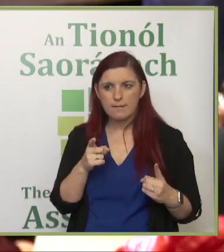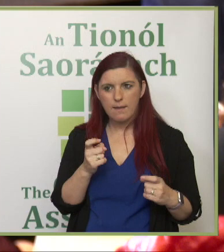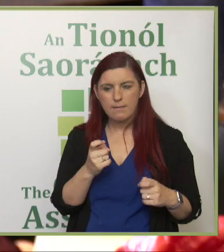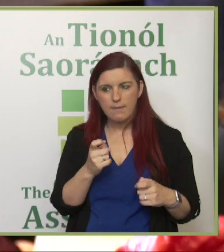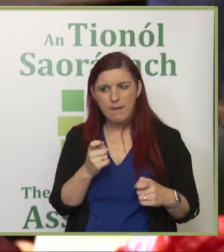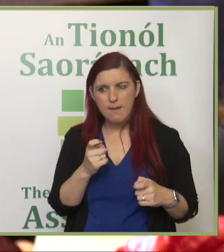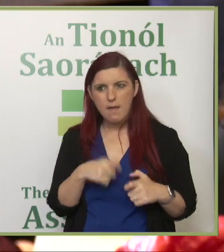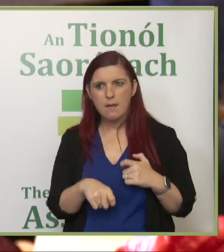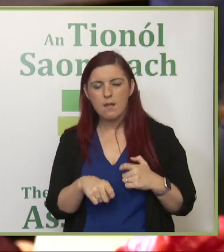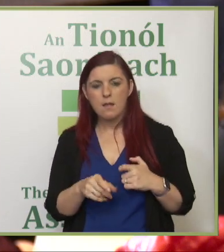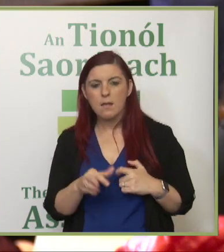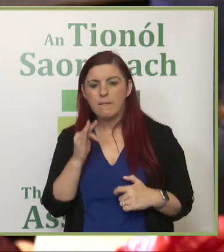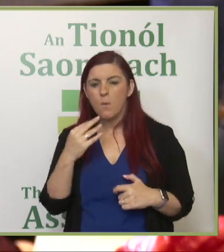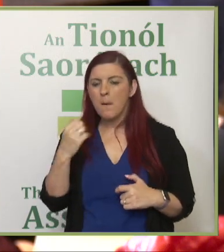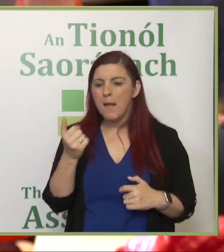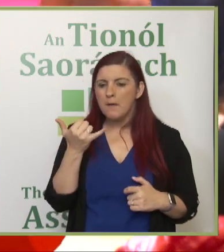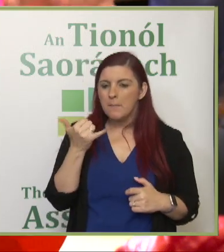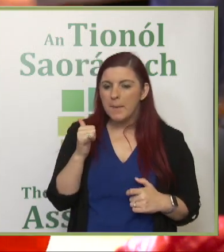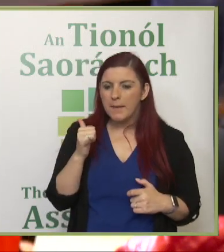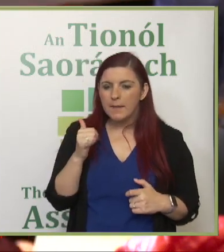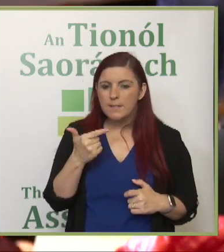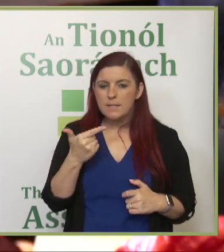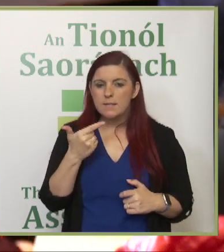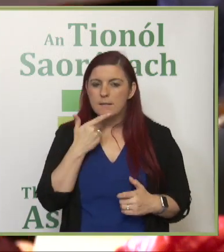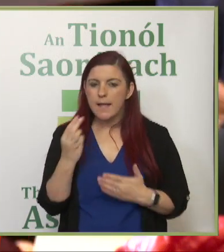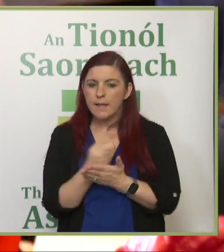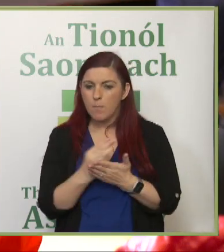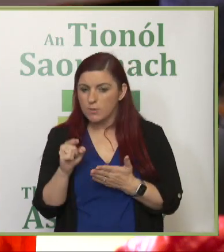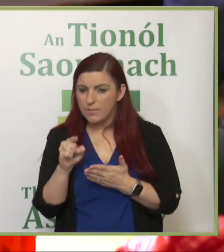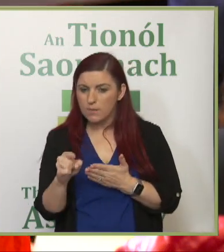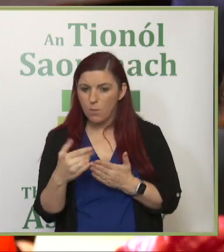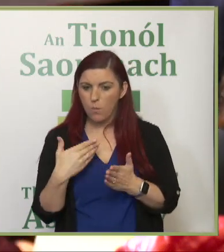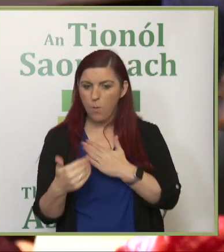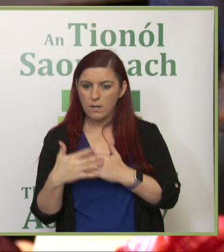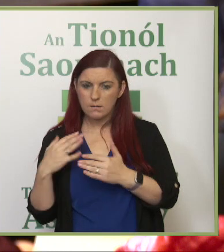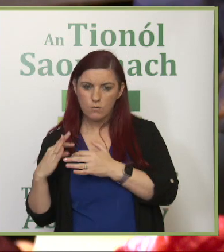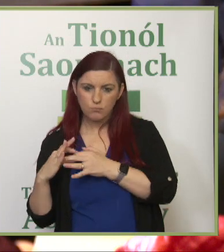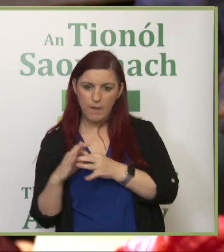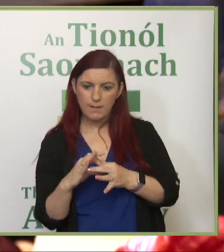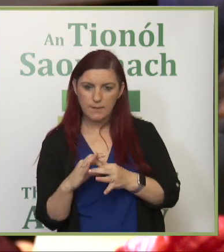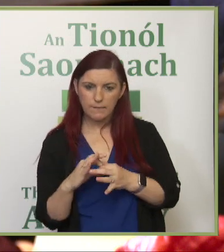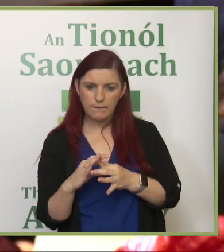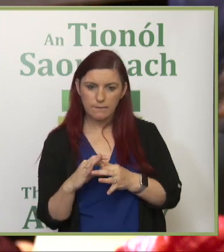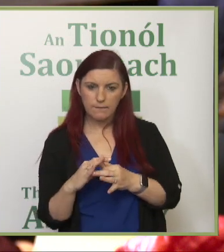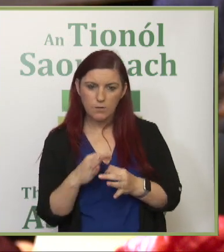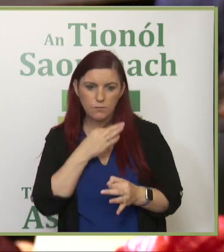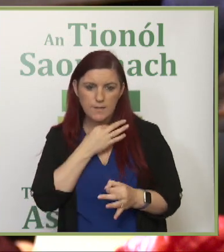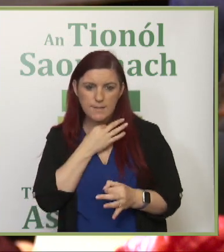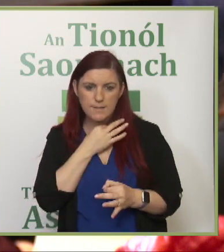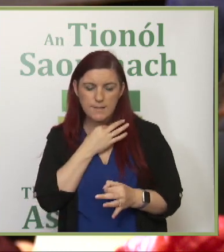Just, did you have maybe the second part of that, what the relative risks are, and if there was any statistical